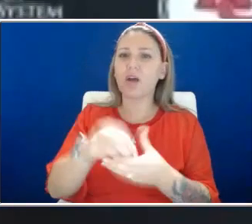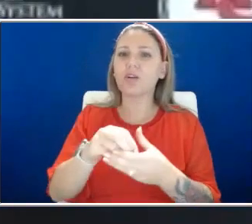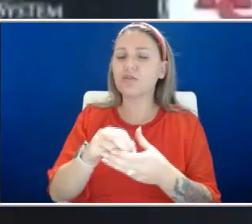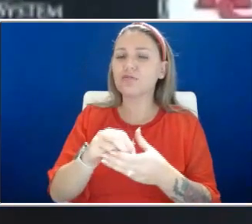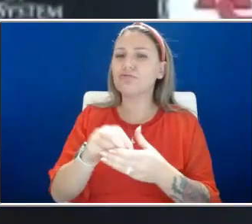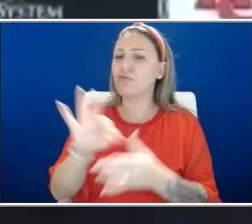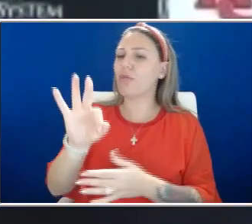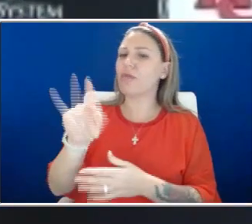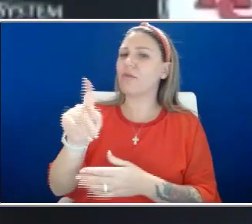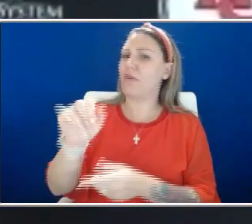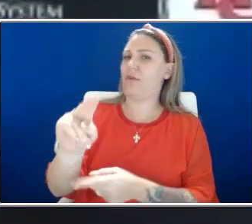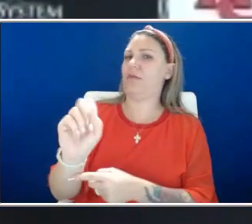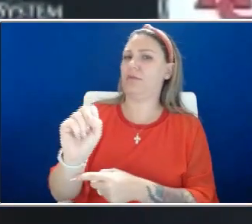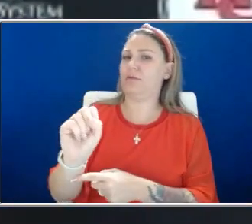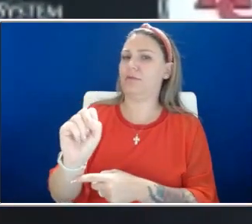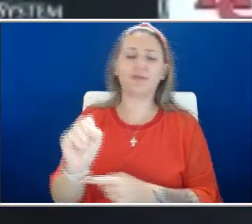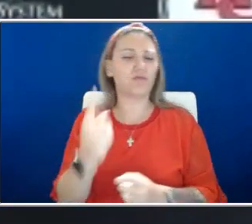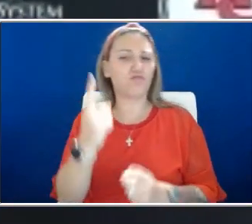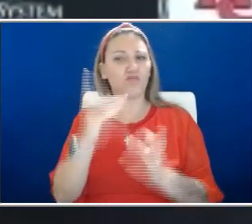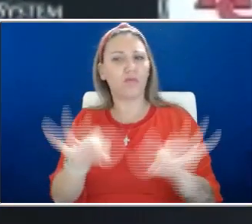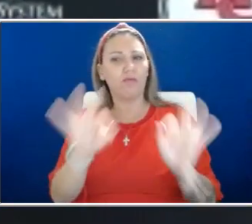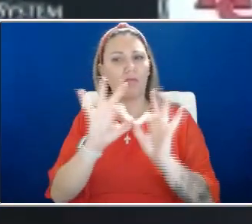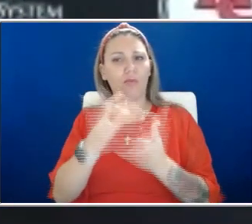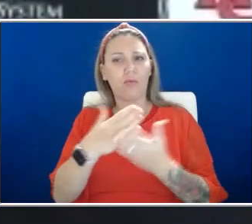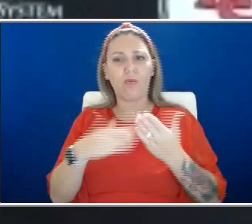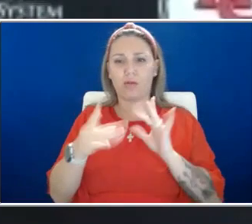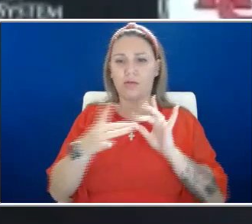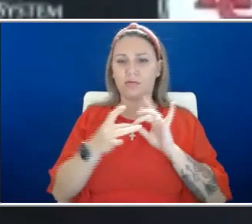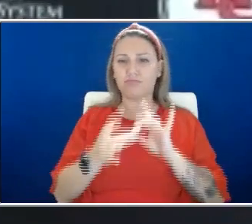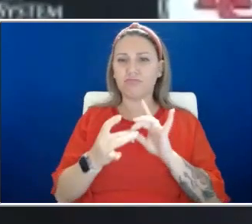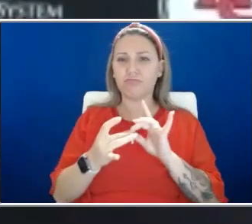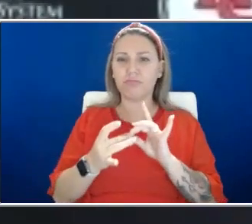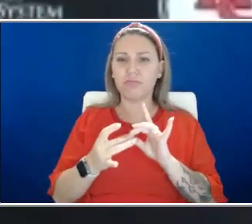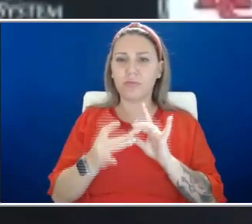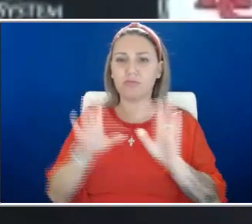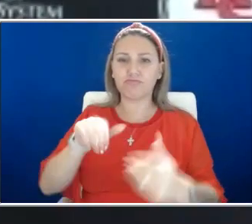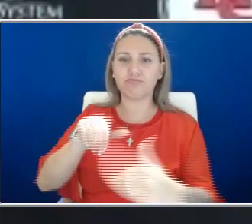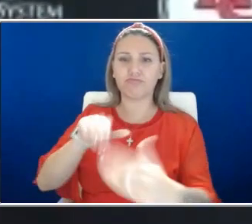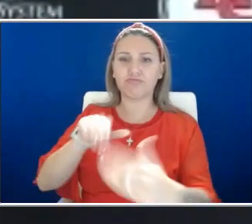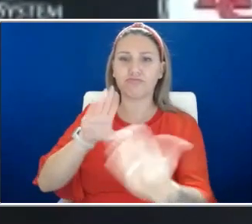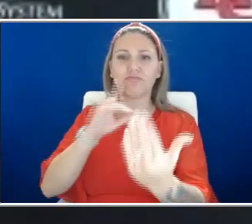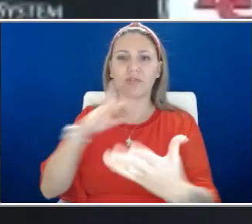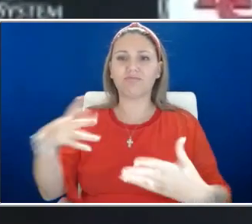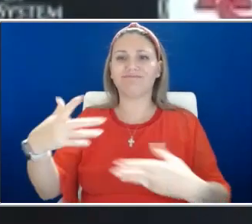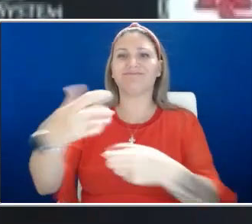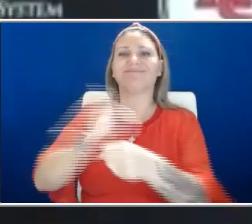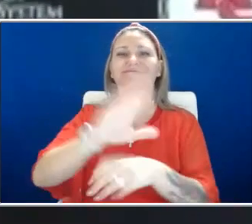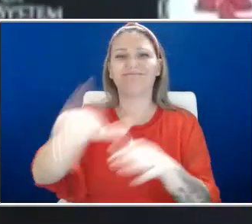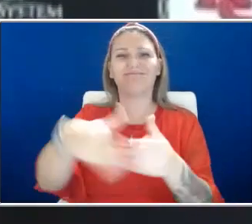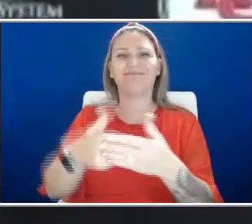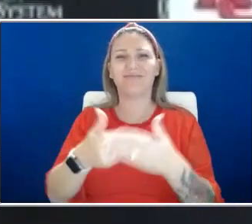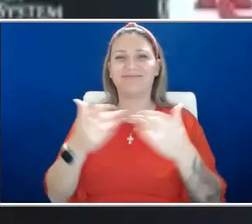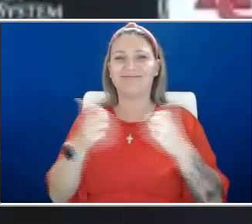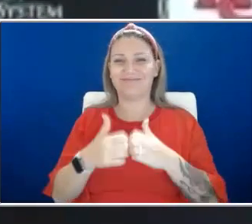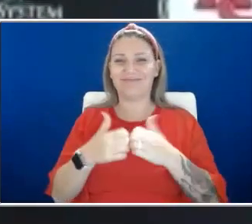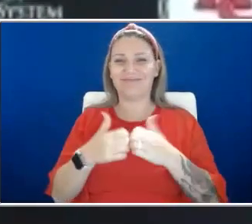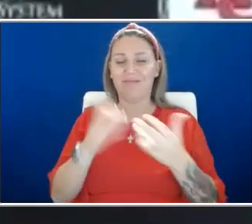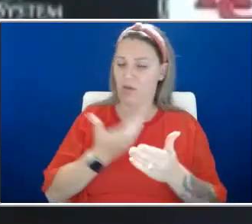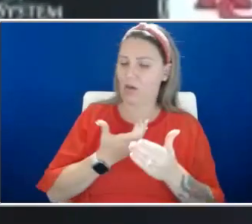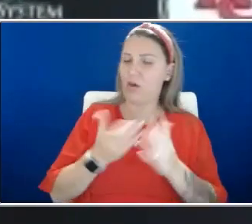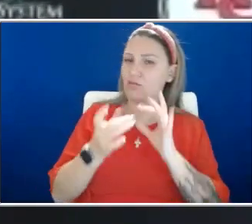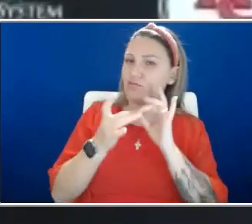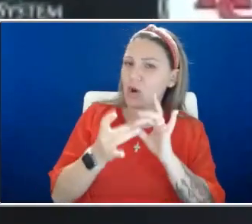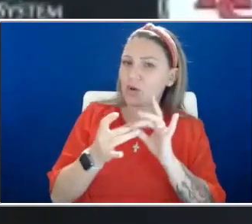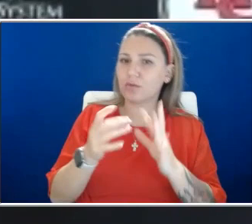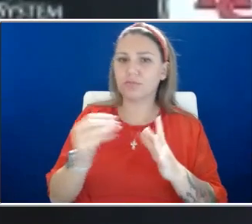one of the really important parts about this partnership is the approach to be comprehensive, and comprehensive in our partnership in every single